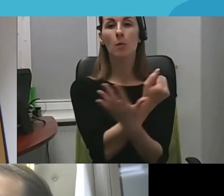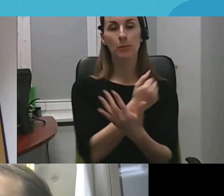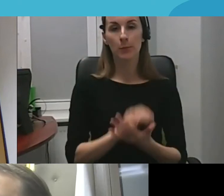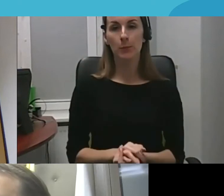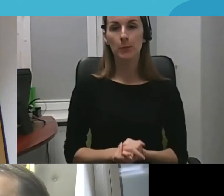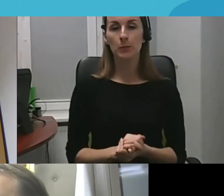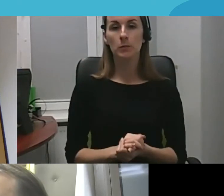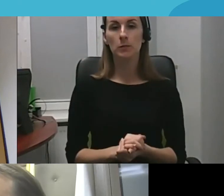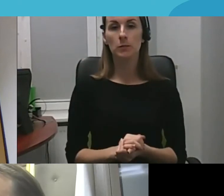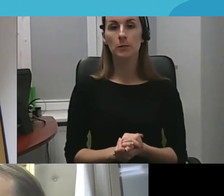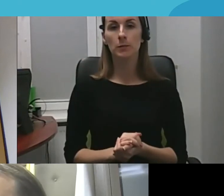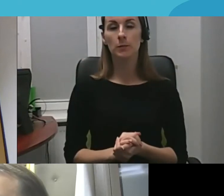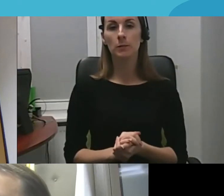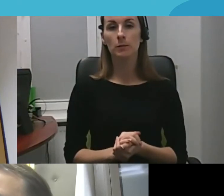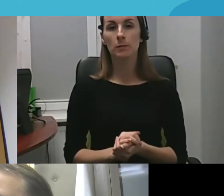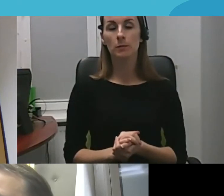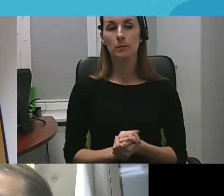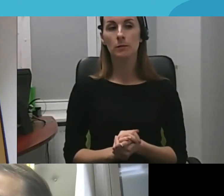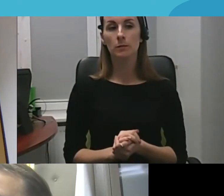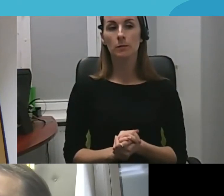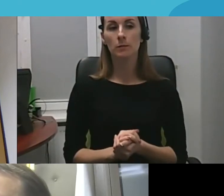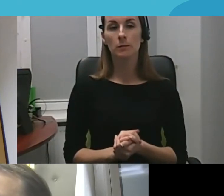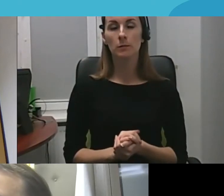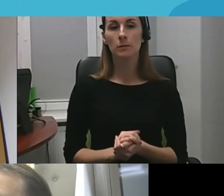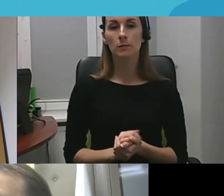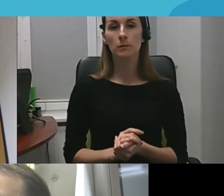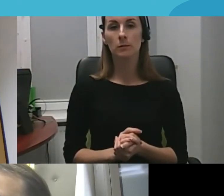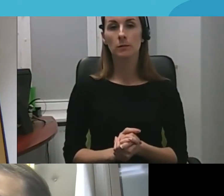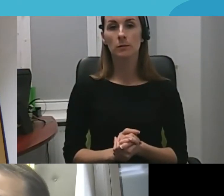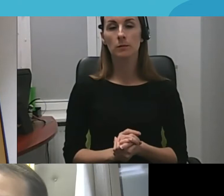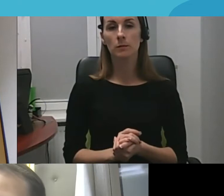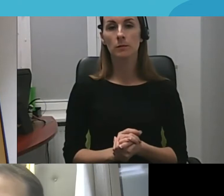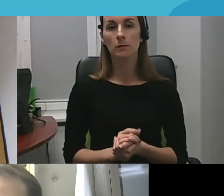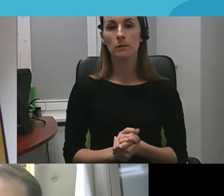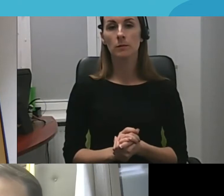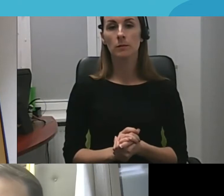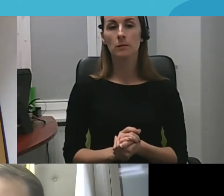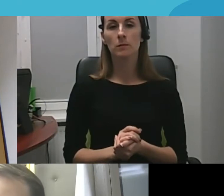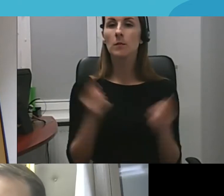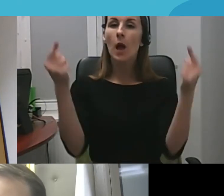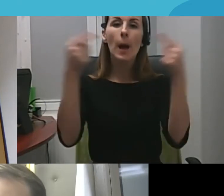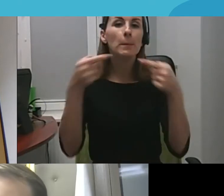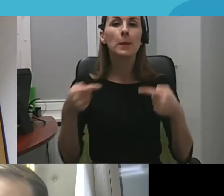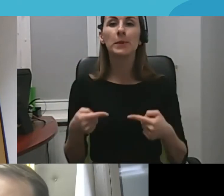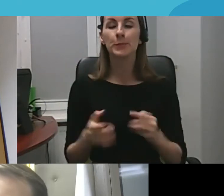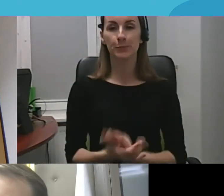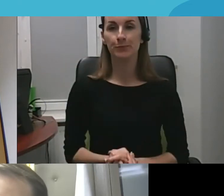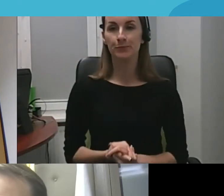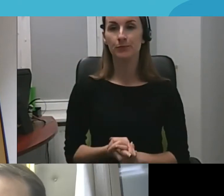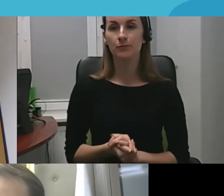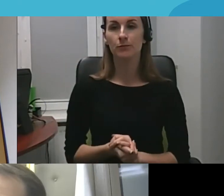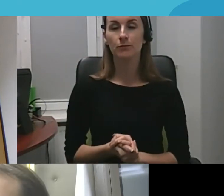consistent with democracy and actually to restore democratic order and the rule of law.